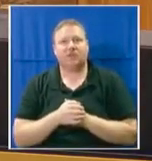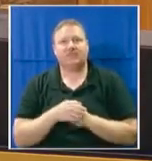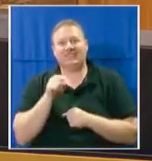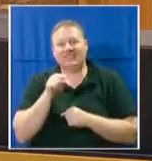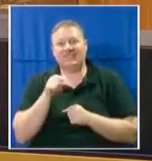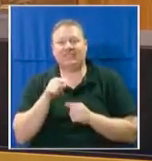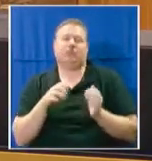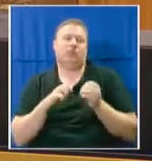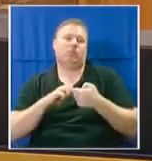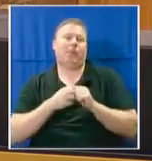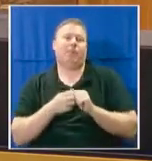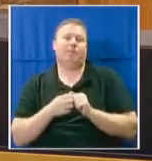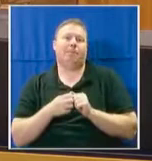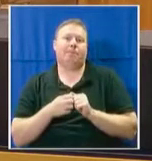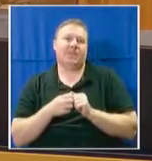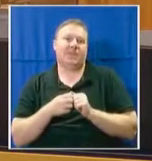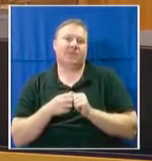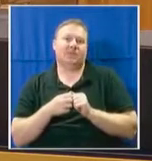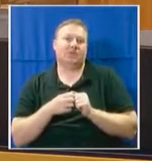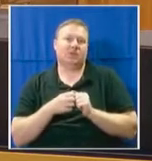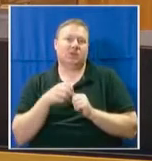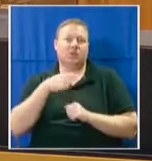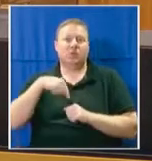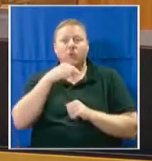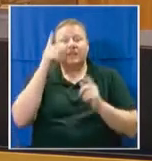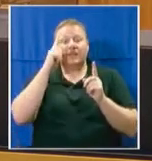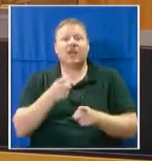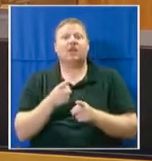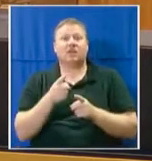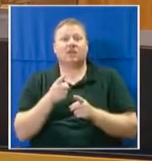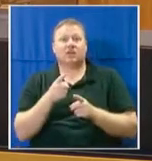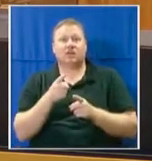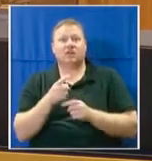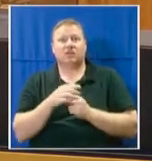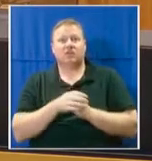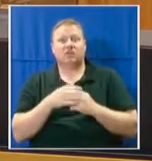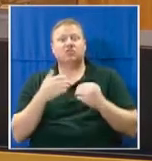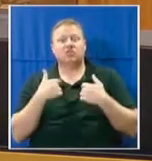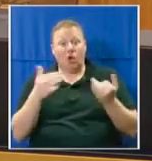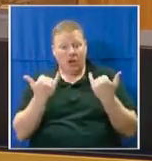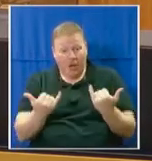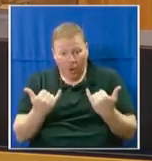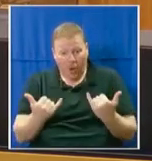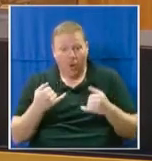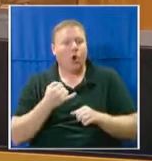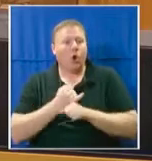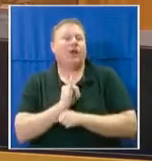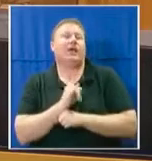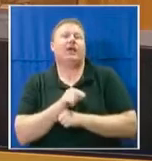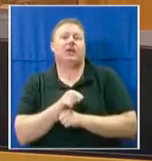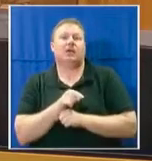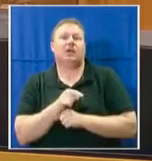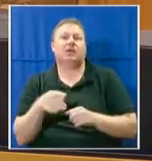problem. Now, we've decided, among other things, to start as early as now to engage